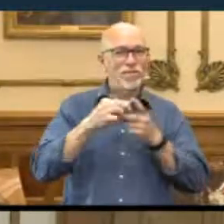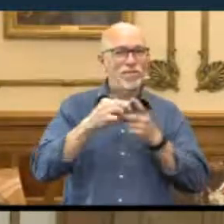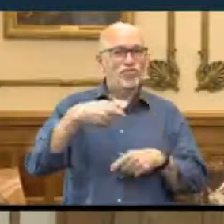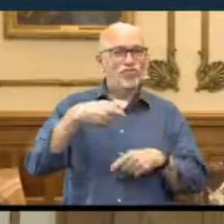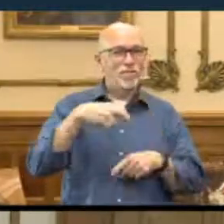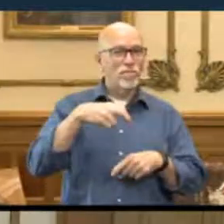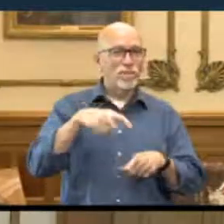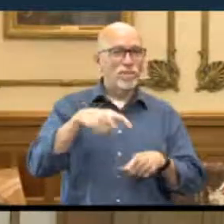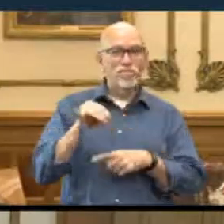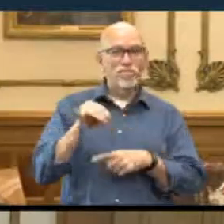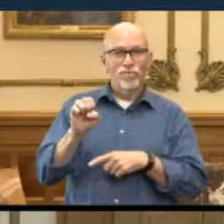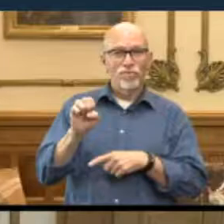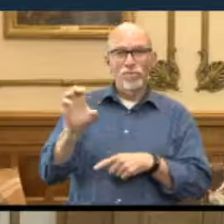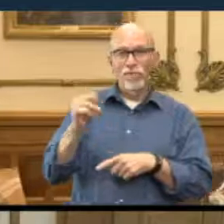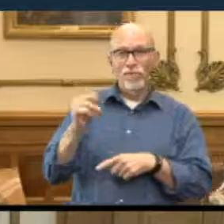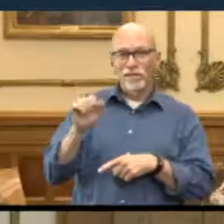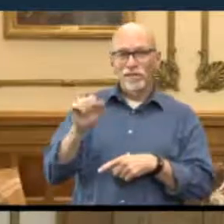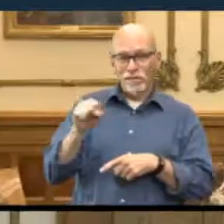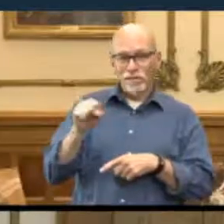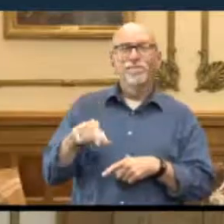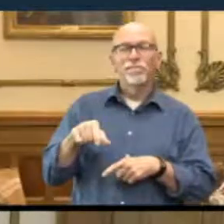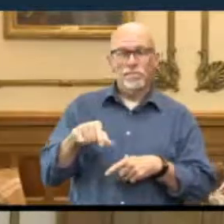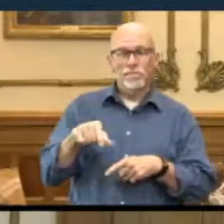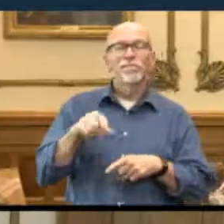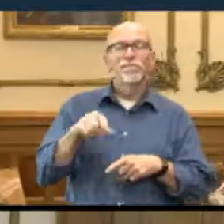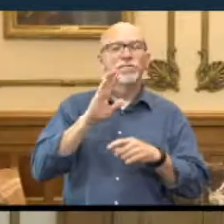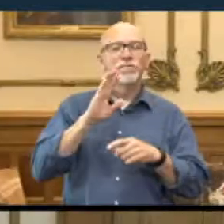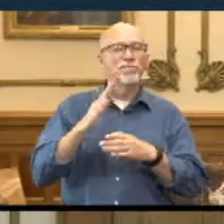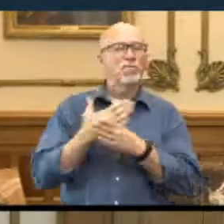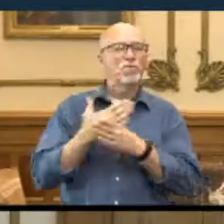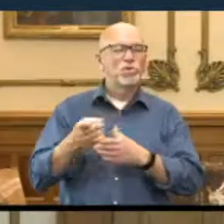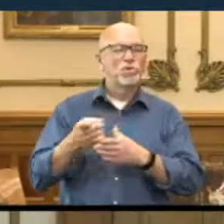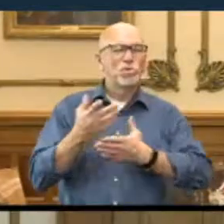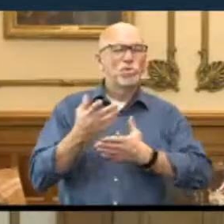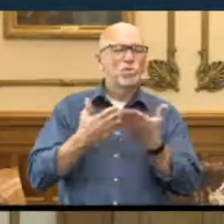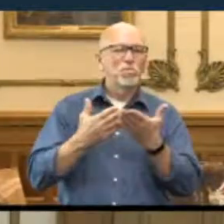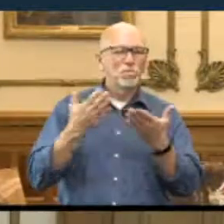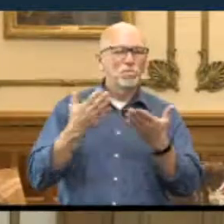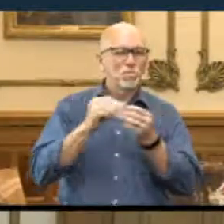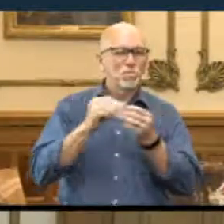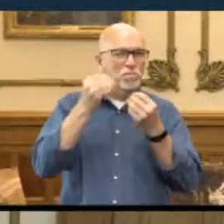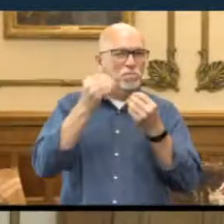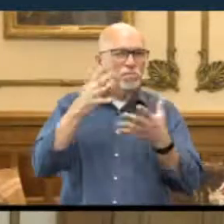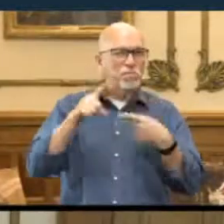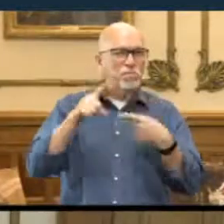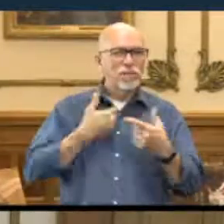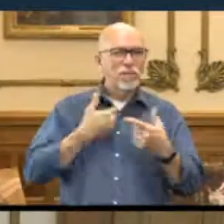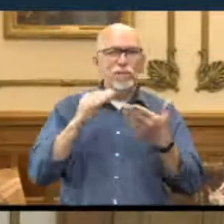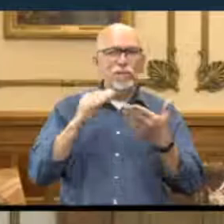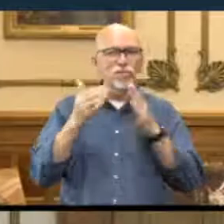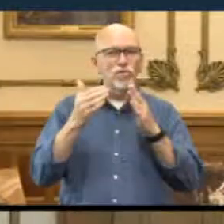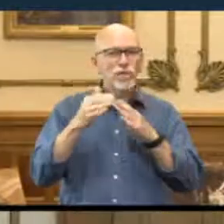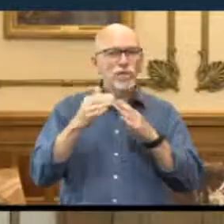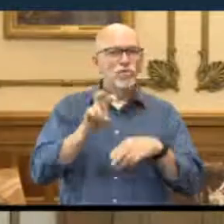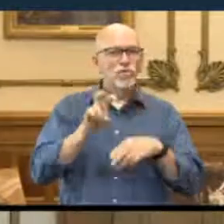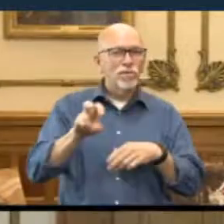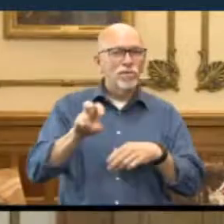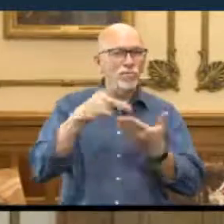Joe McGinnis, which you'll be able to share some more details about our community crossings program and